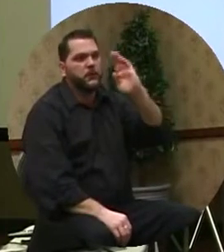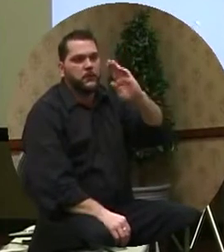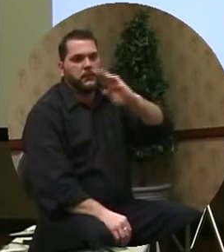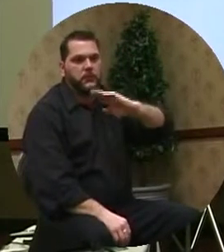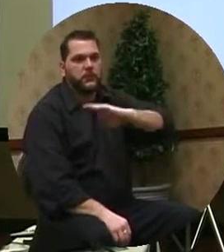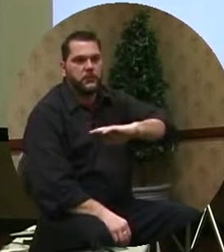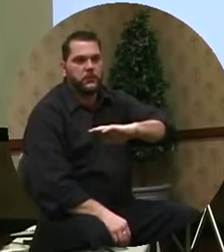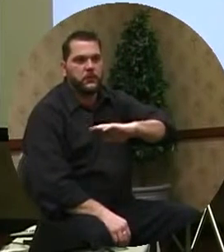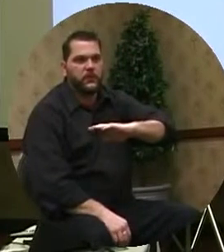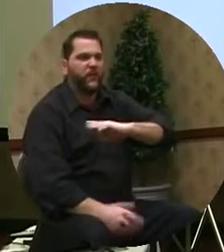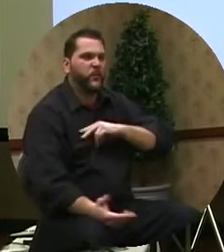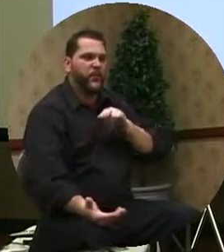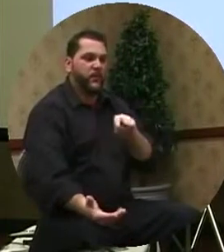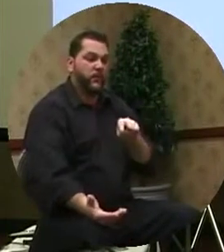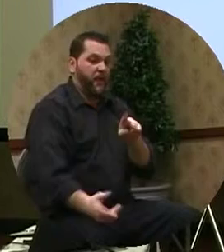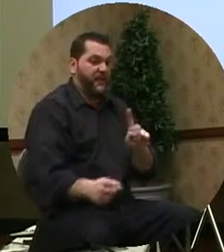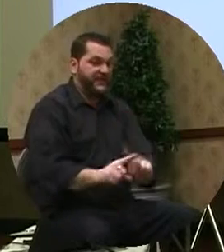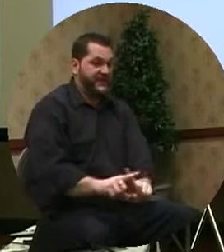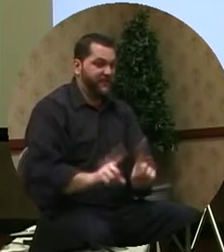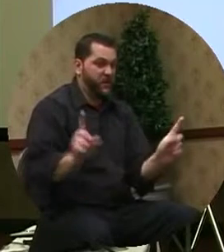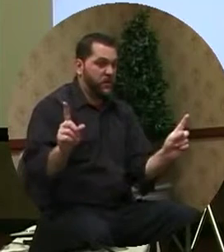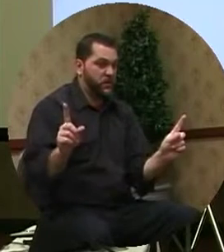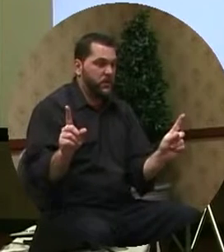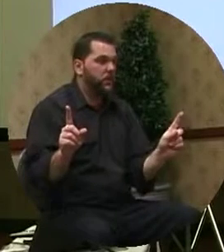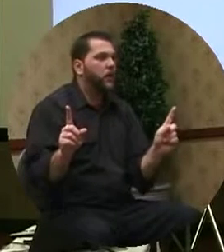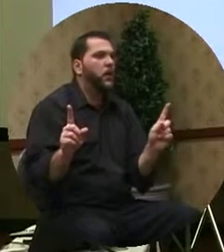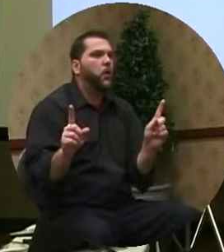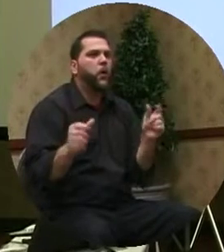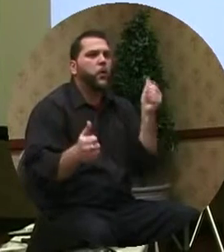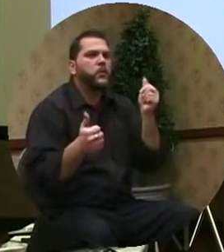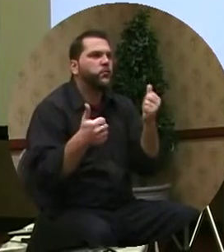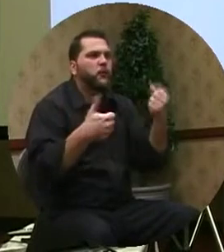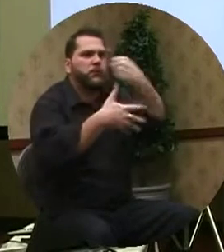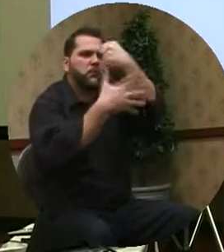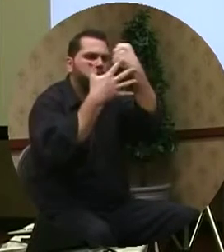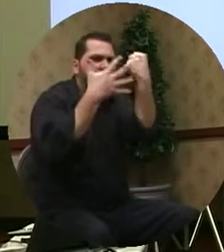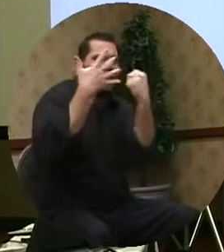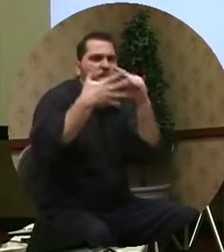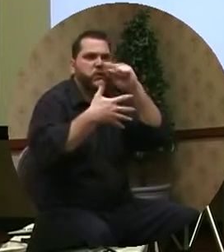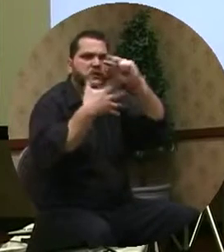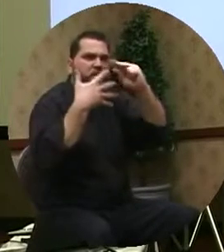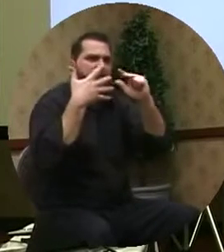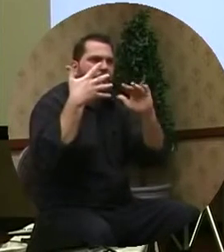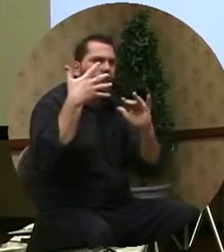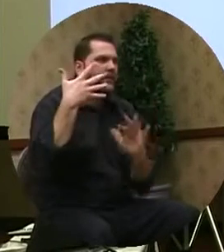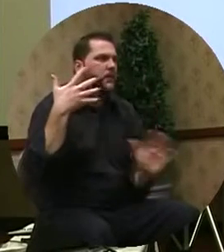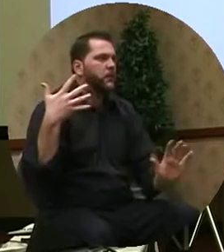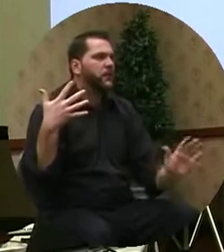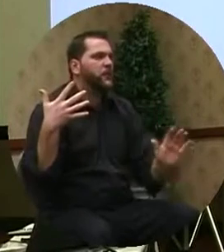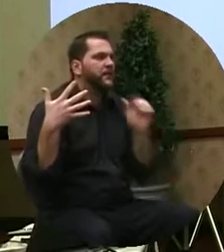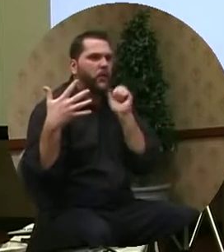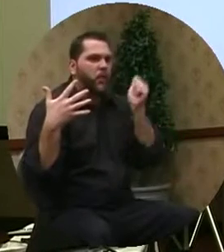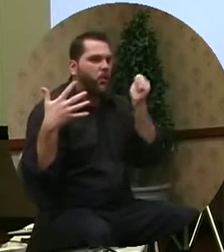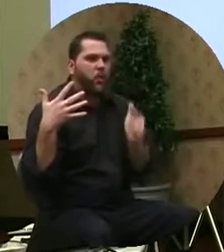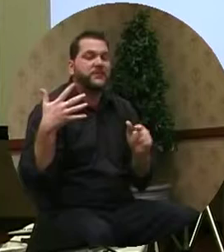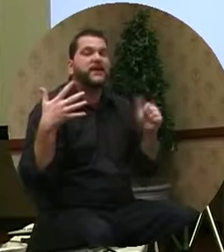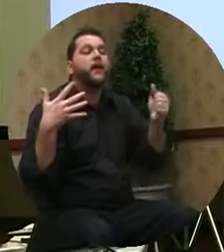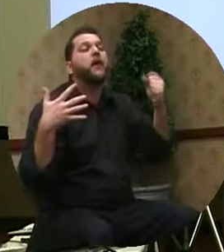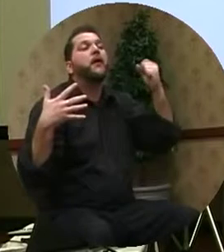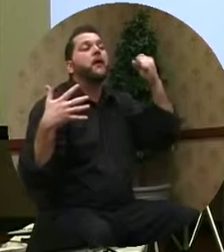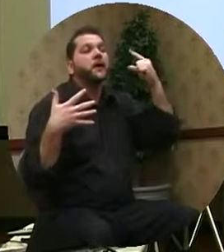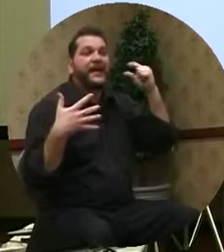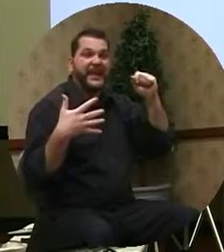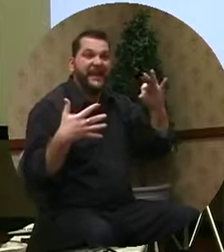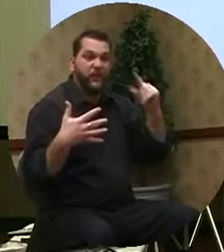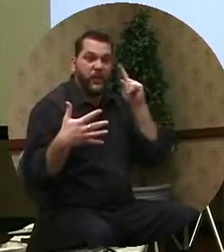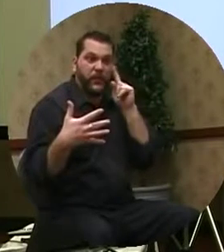say, do those look like they're different? You're not going to prioritize all 10 of them unless you think that they're doing it for the same function